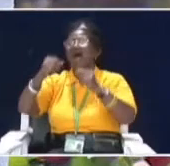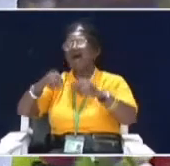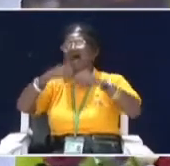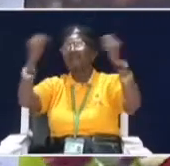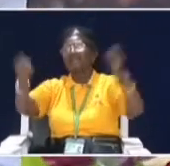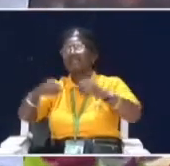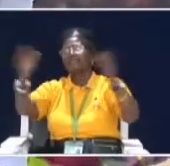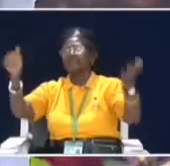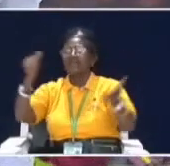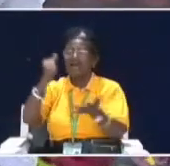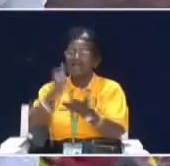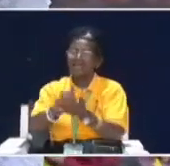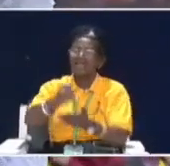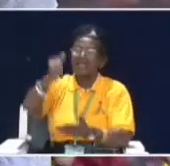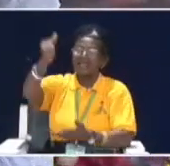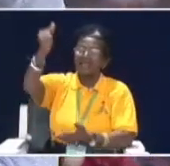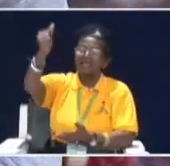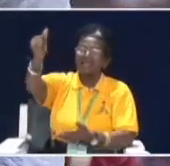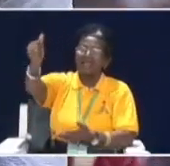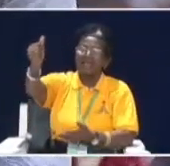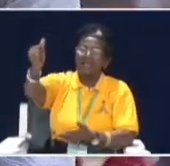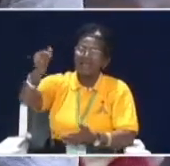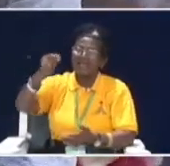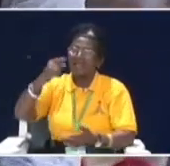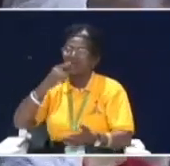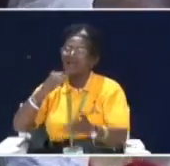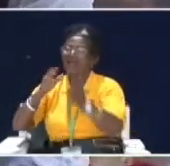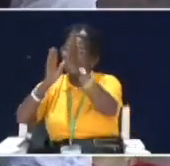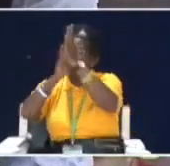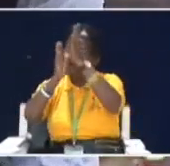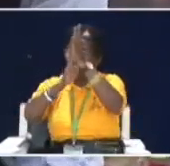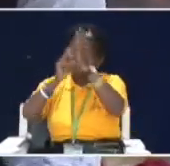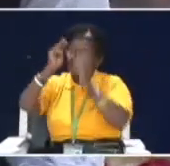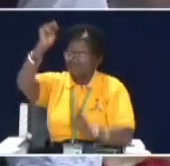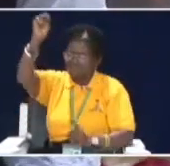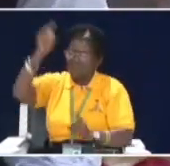Jehovah, hallelujah, amen. Praise him.